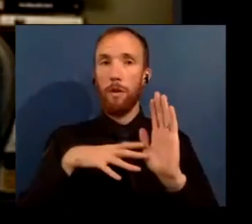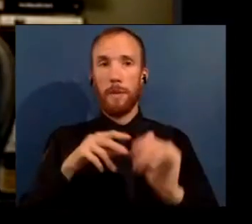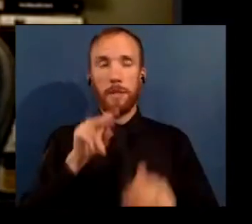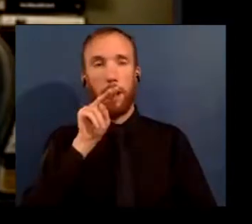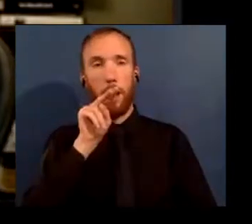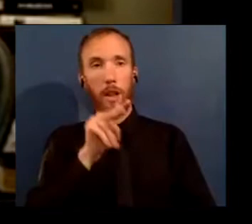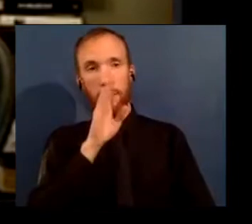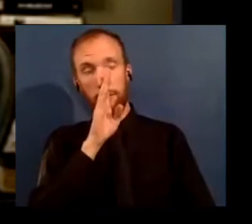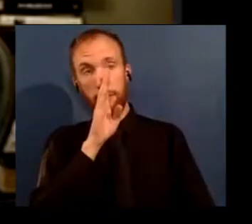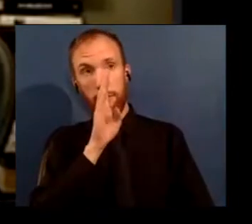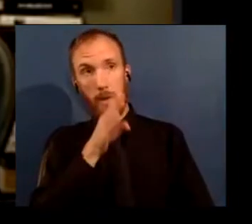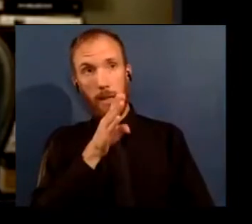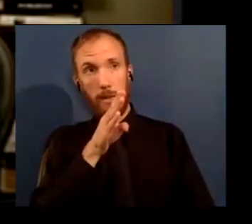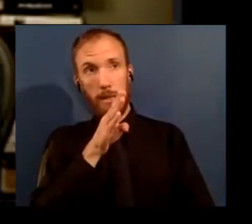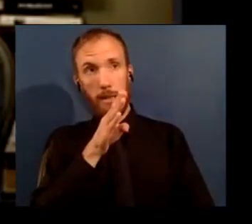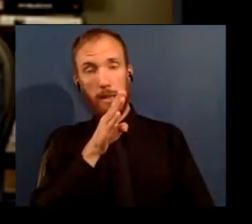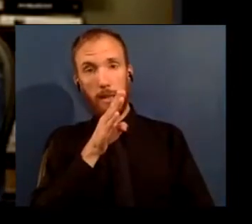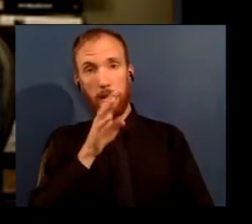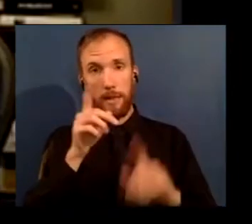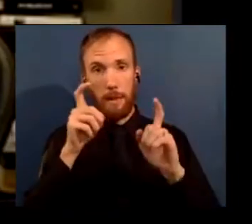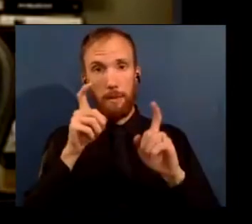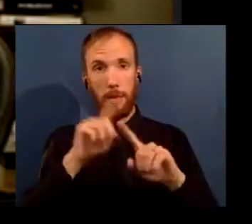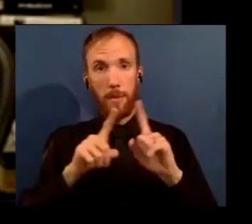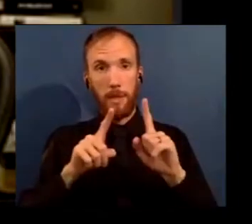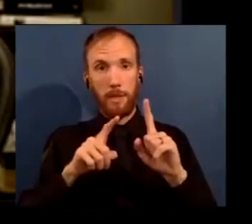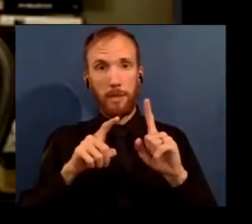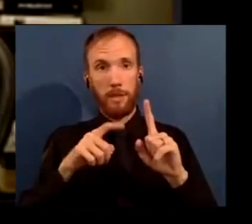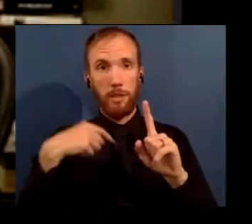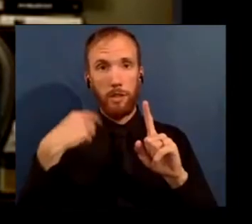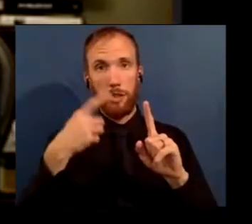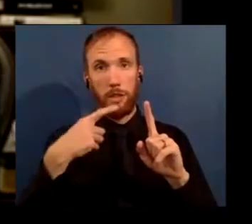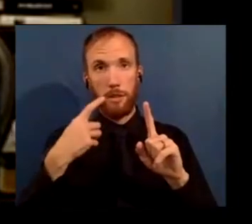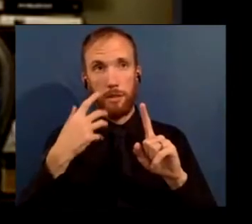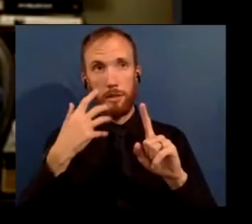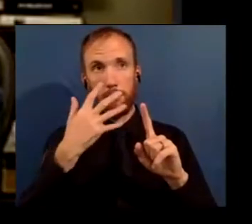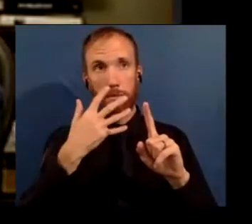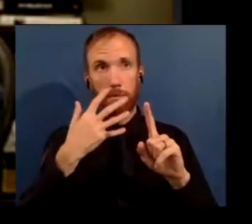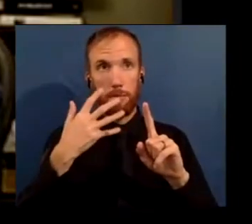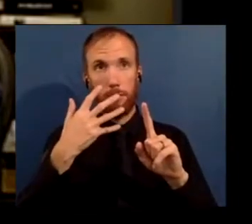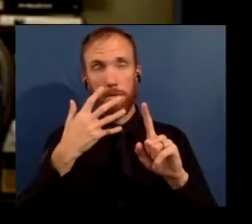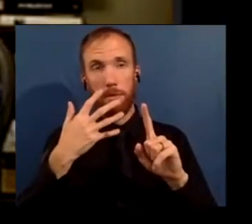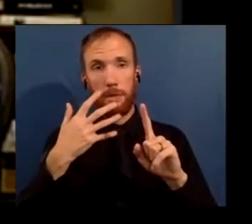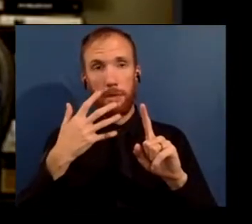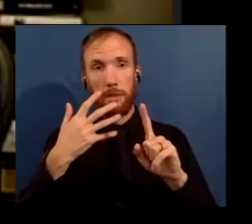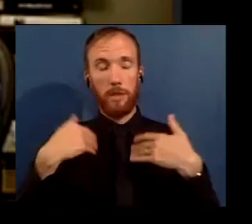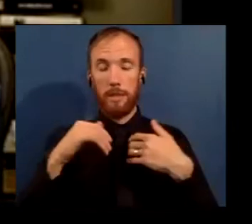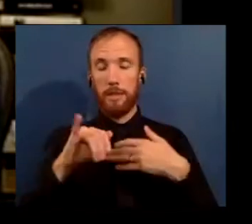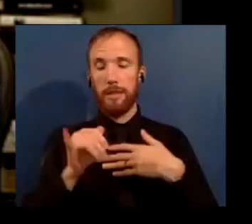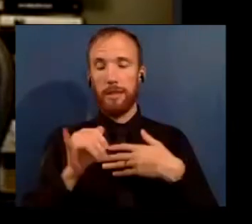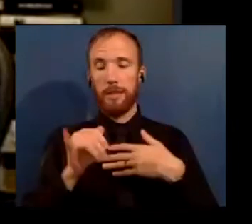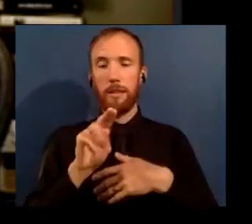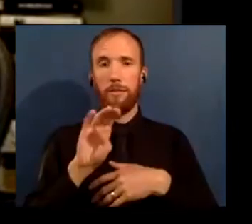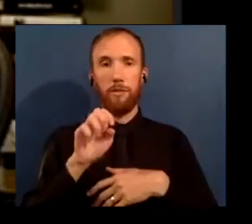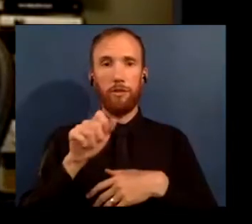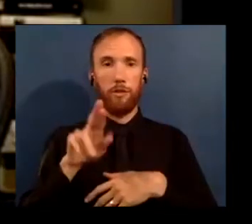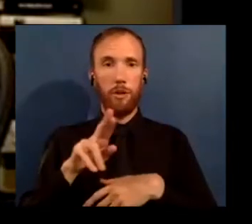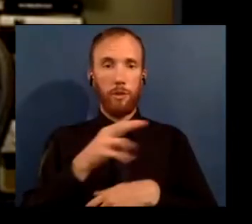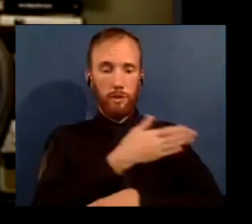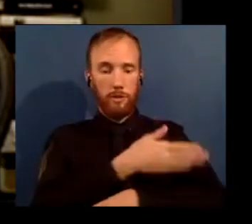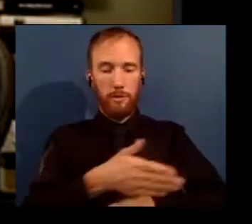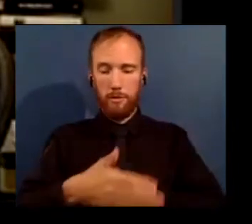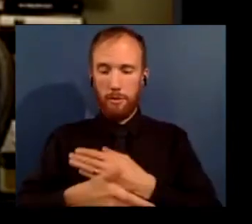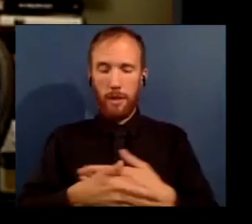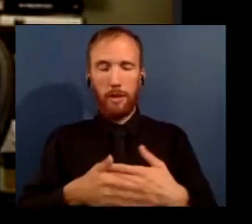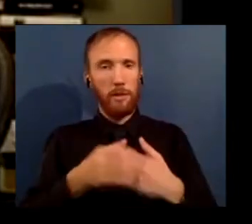directly at the camera, but she looks despondent. She's wearing a jumper sweater because it's winter, and she's looking kind of at the